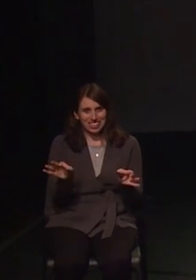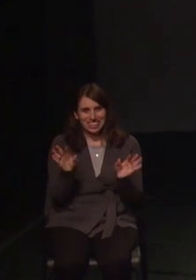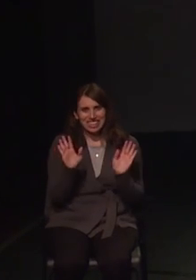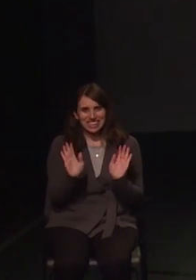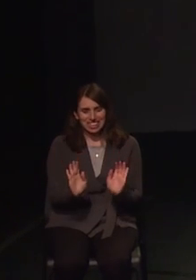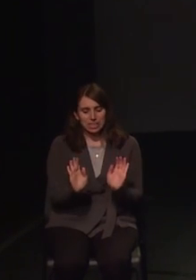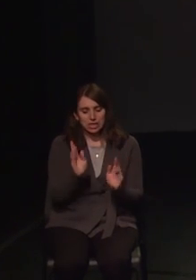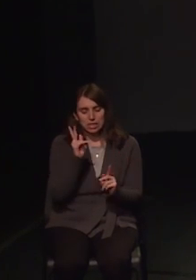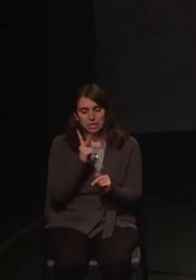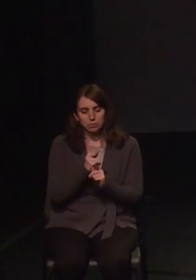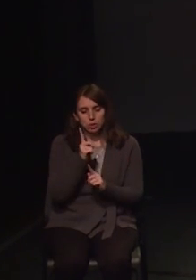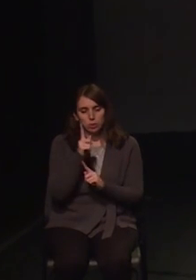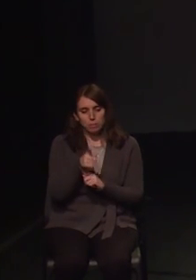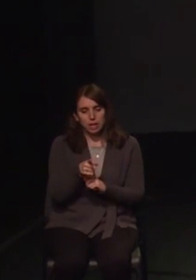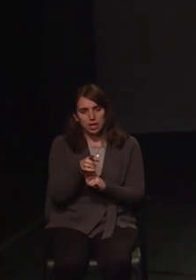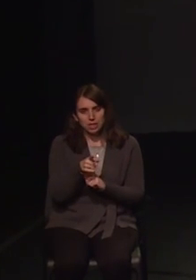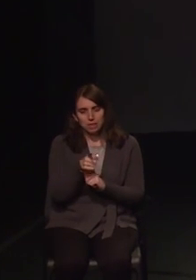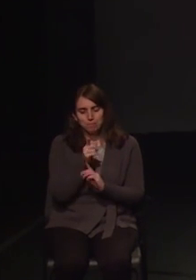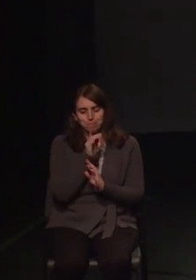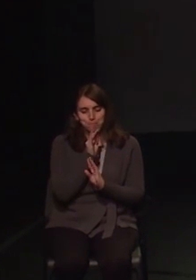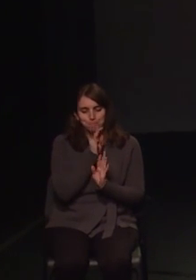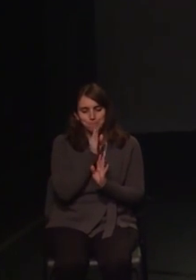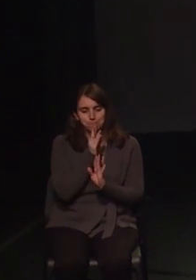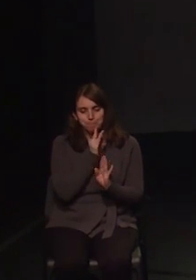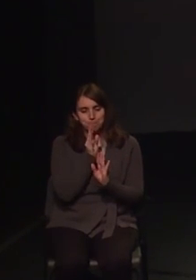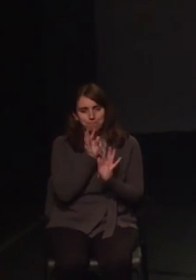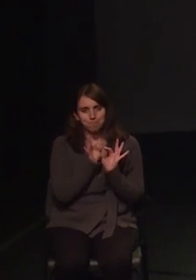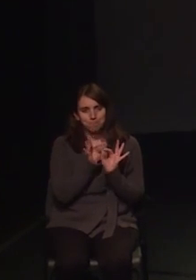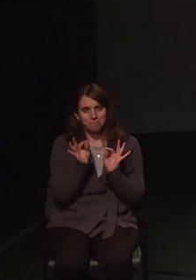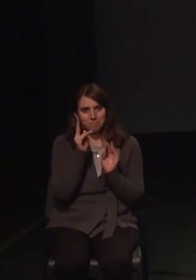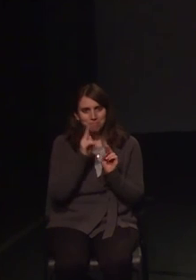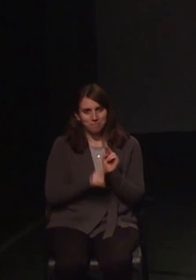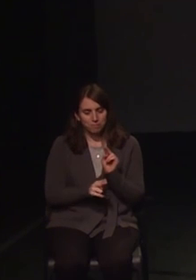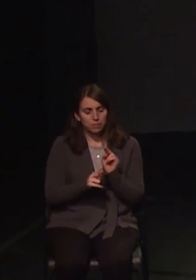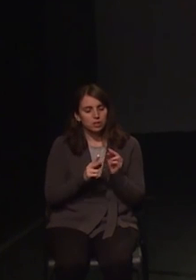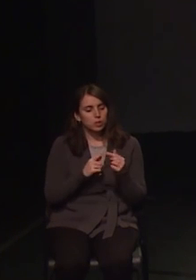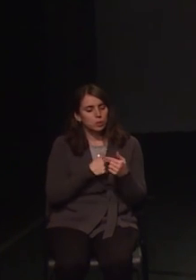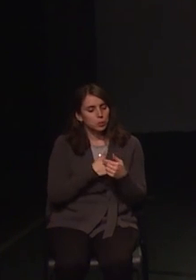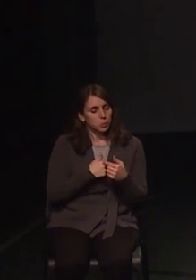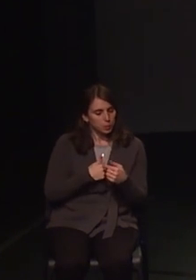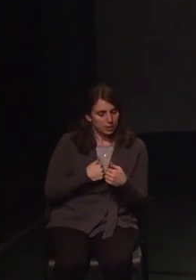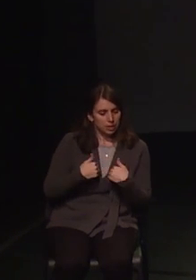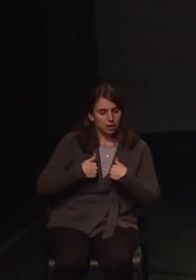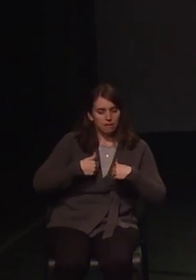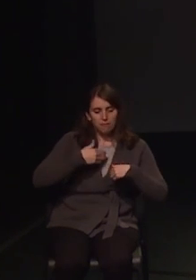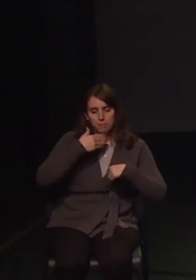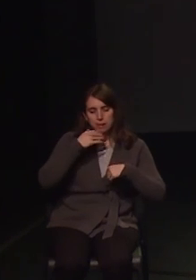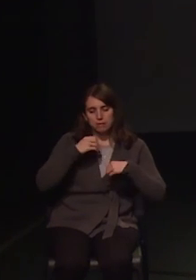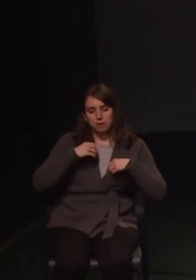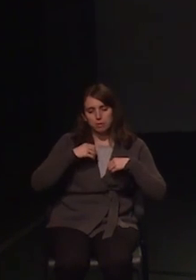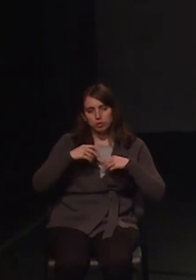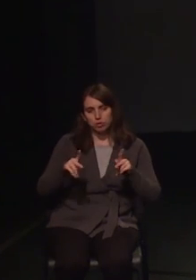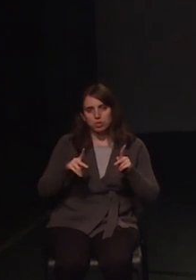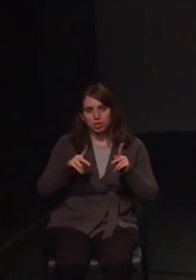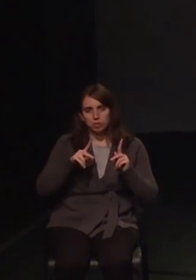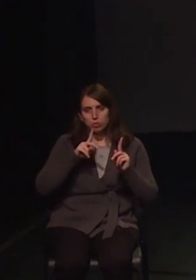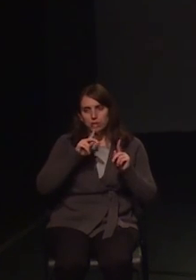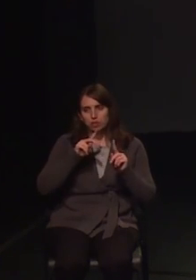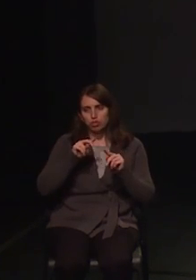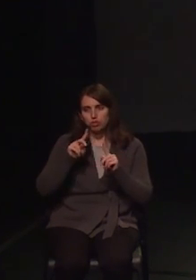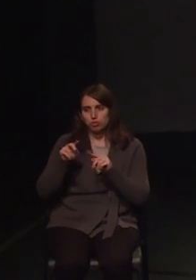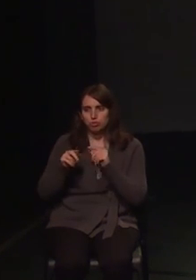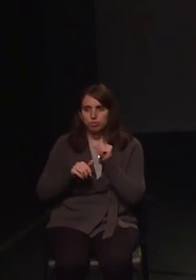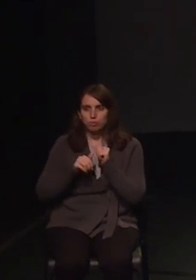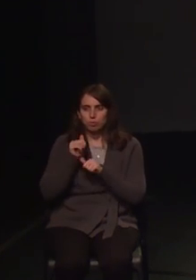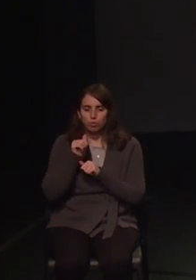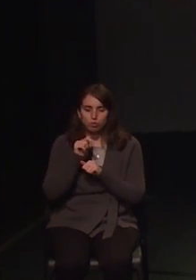to 1 minute in getting it out. So that we can have the best opportunity for the most questions during that segment. And then finally,